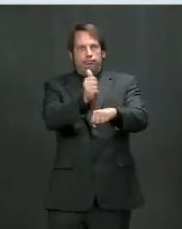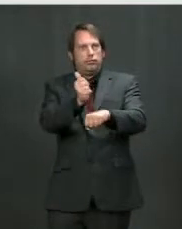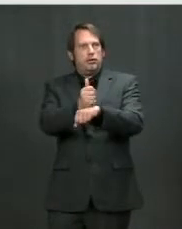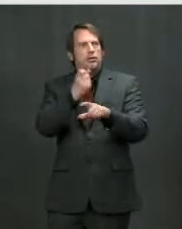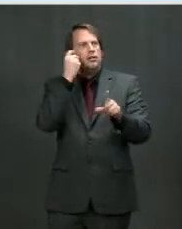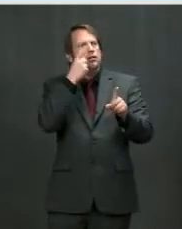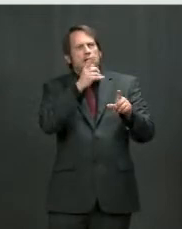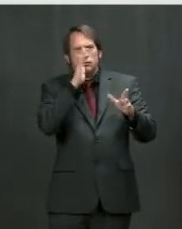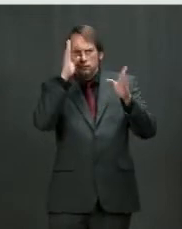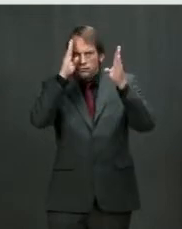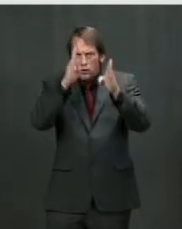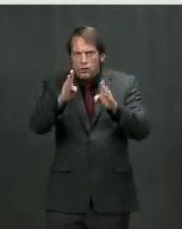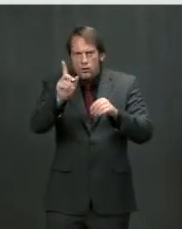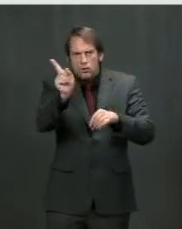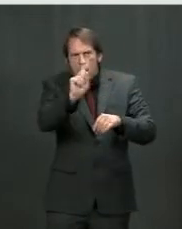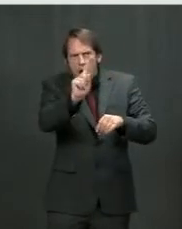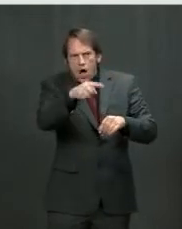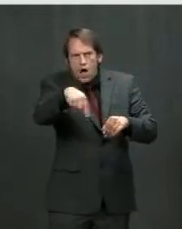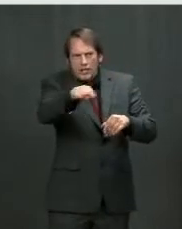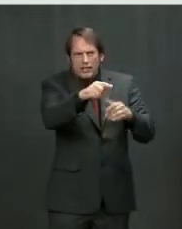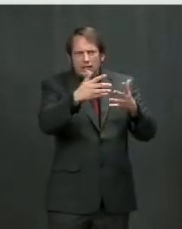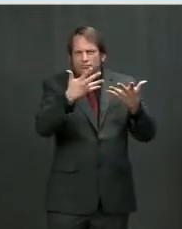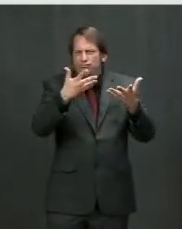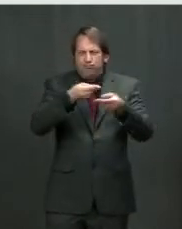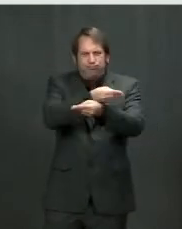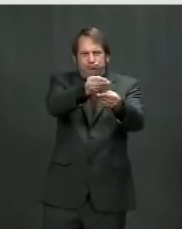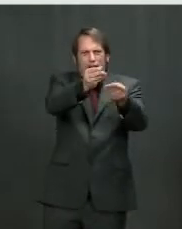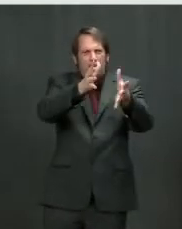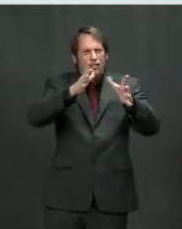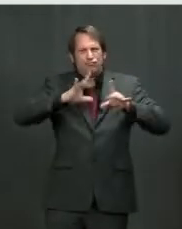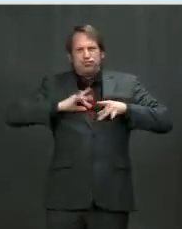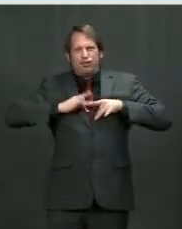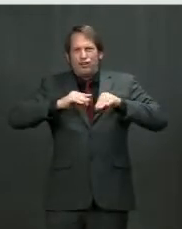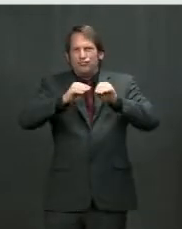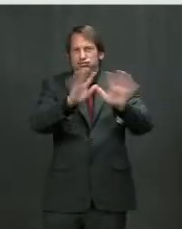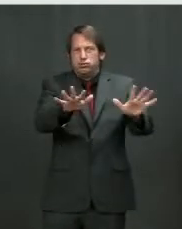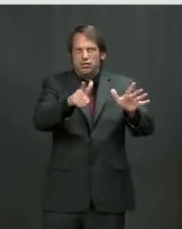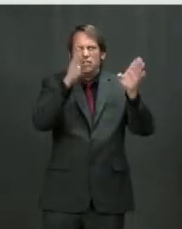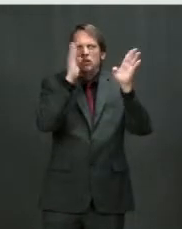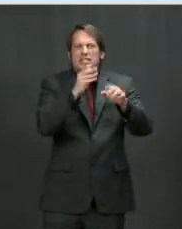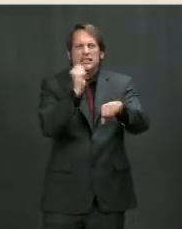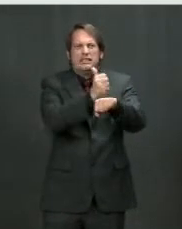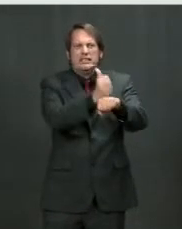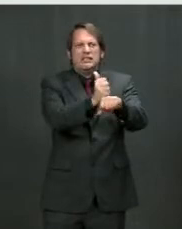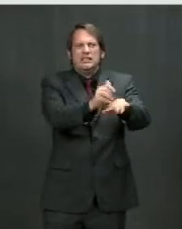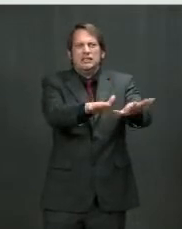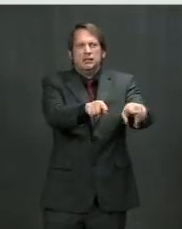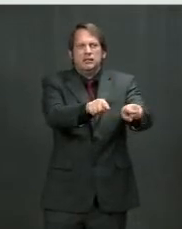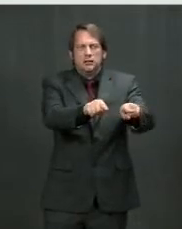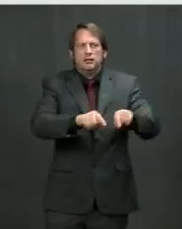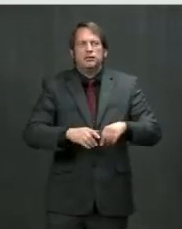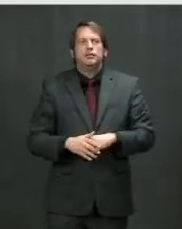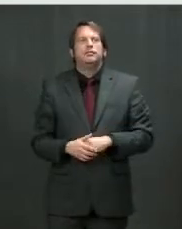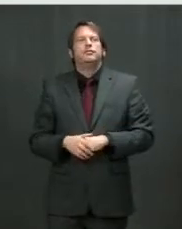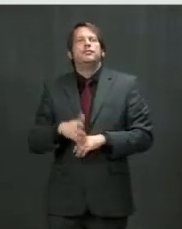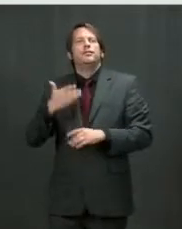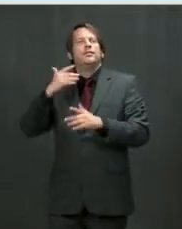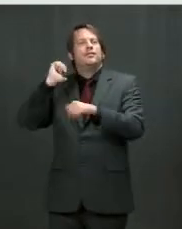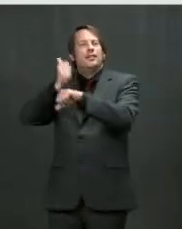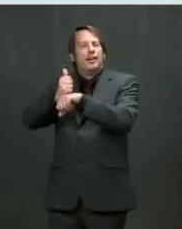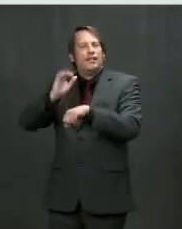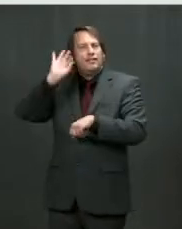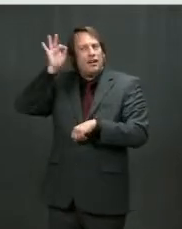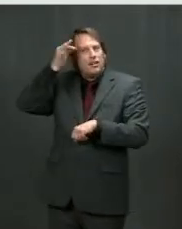largely in underserved communities. We're locating our federal vaccination sites in places where we think there's the greatest need to